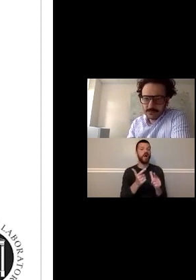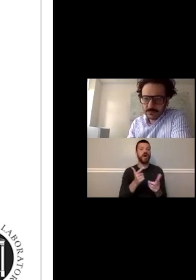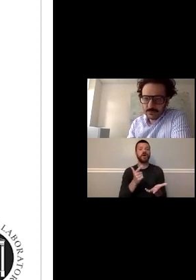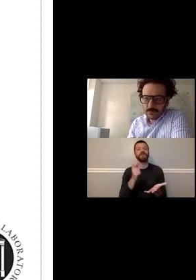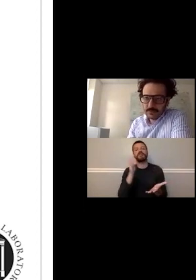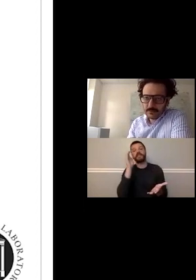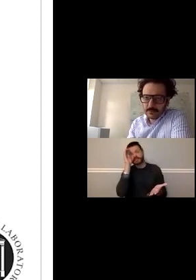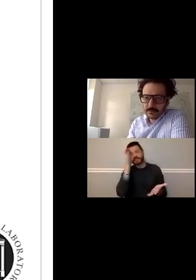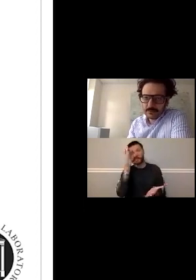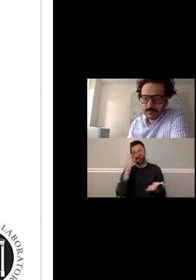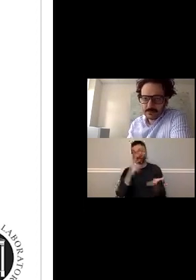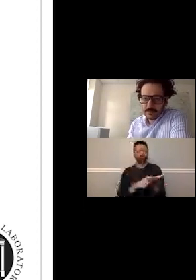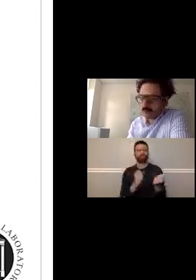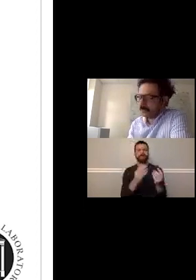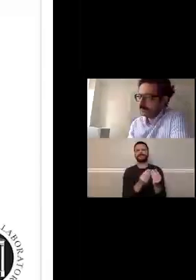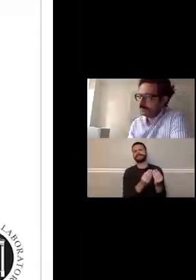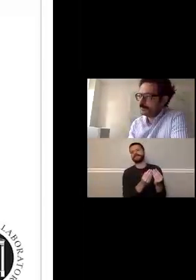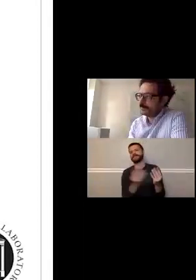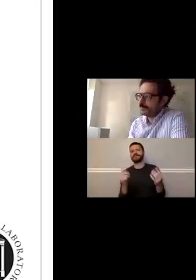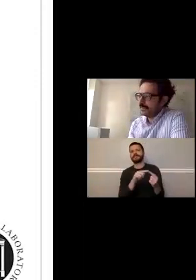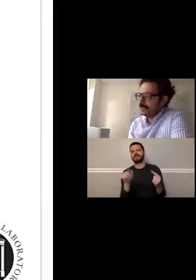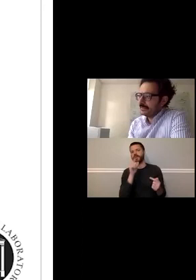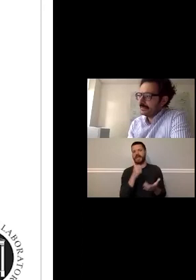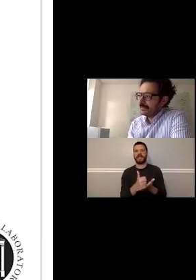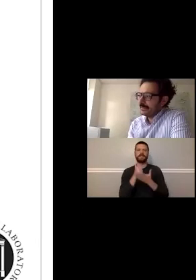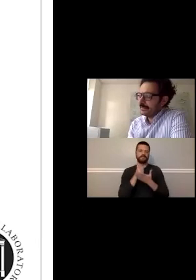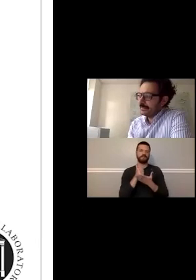lot of the people who made that